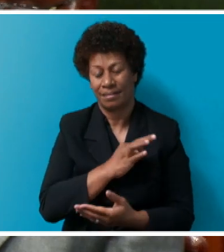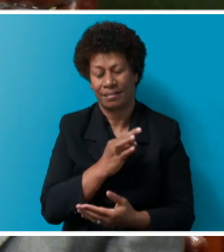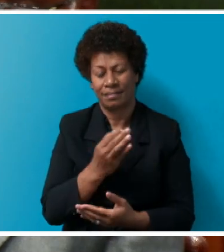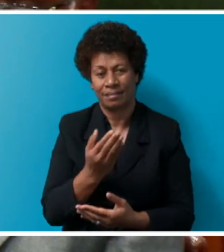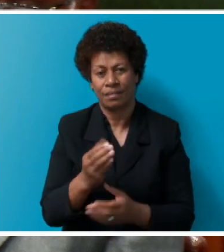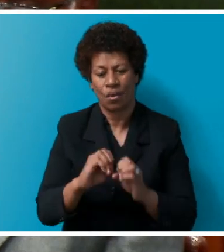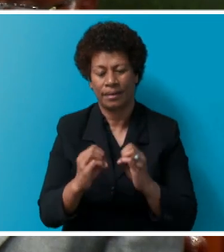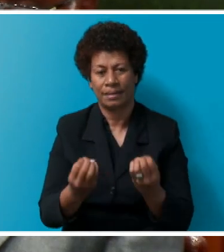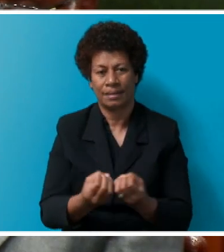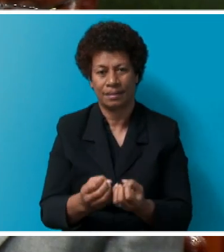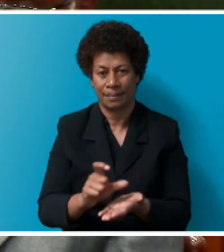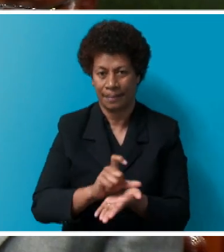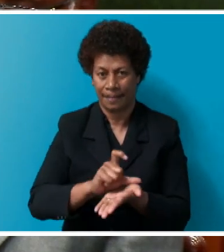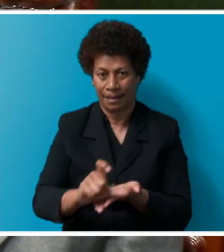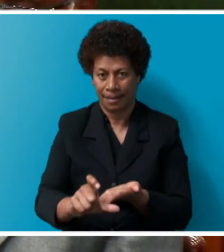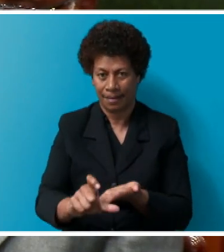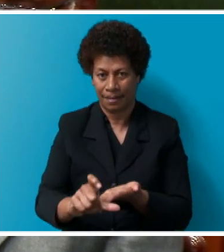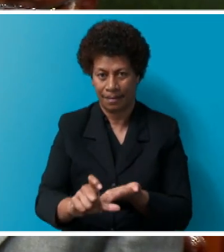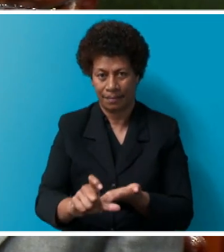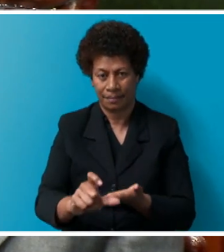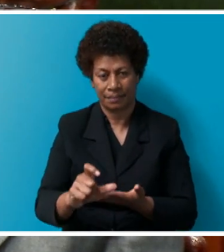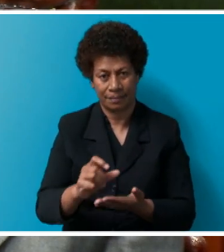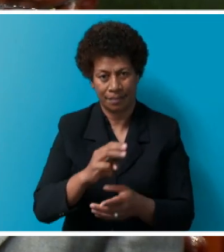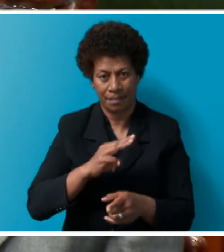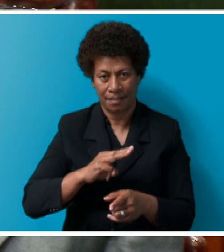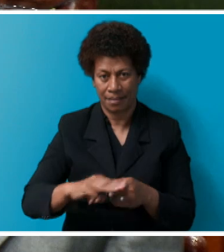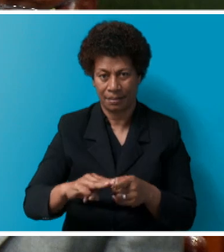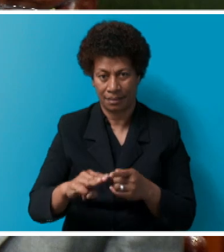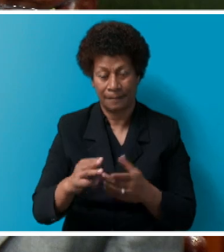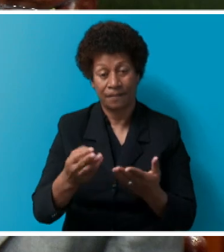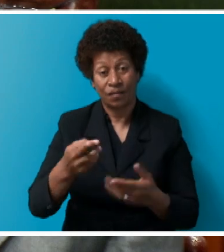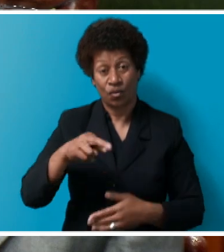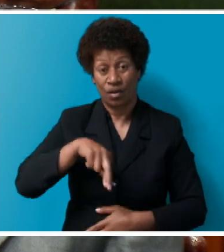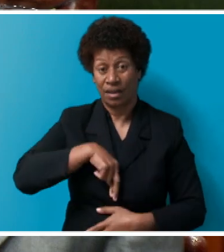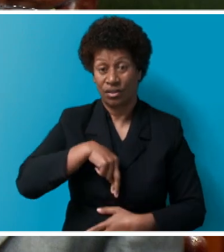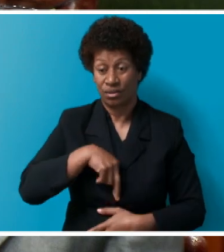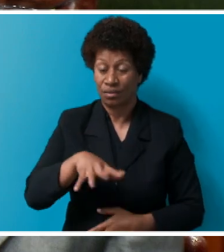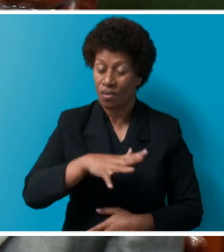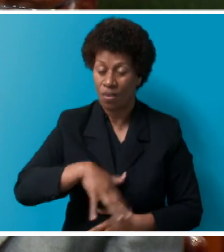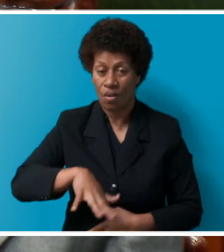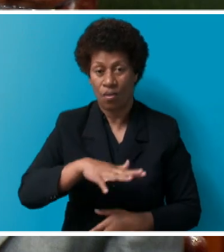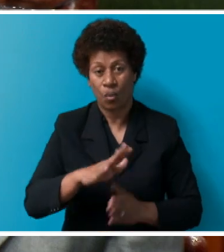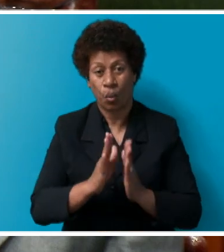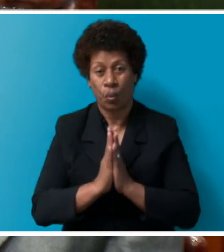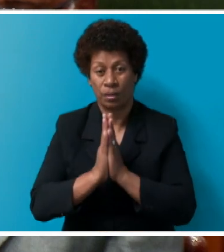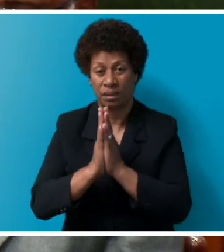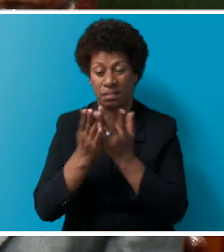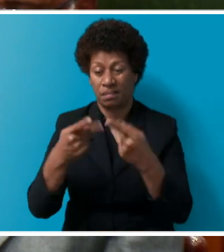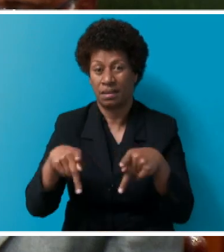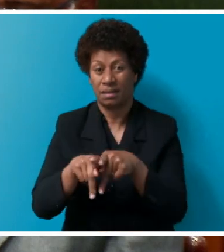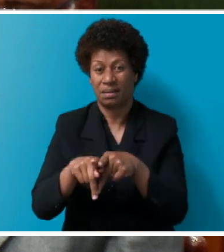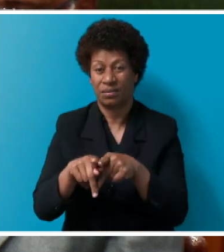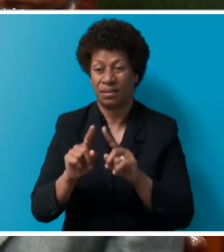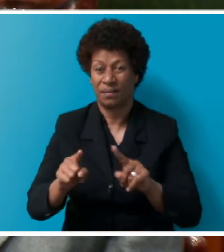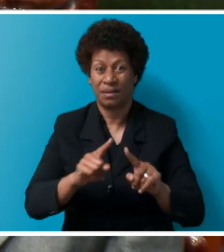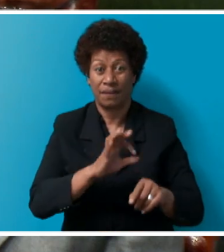are sending a clear and firm message. Sacred spaces across all faiths must be protected. In line